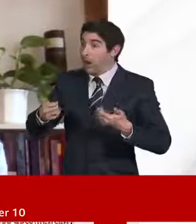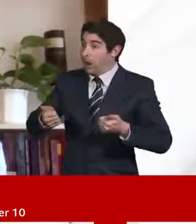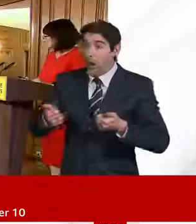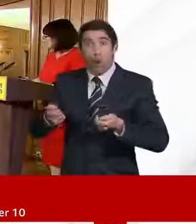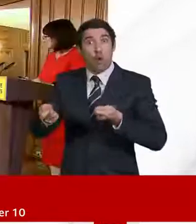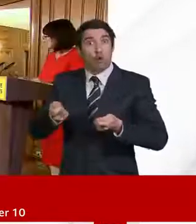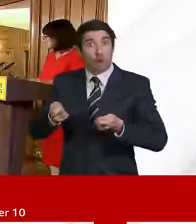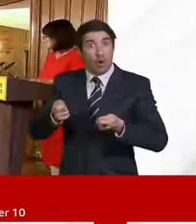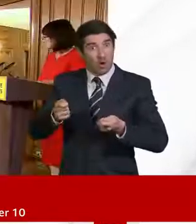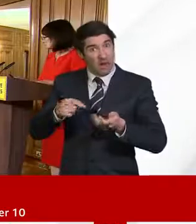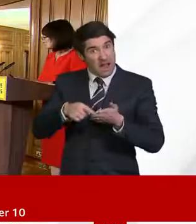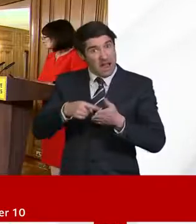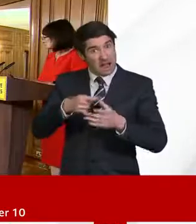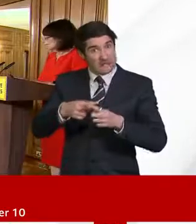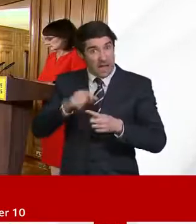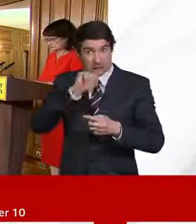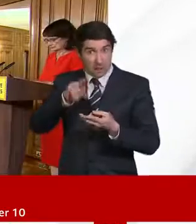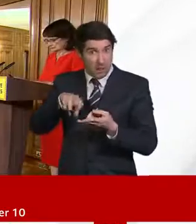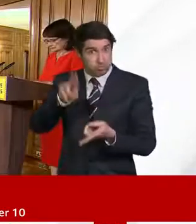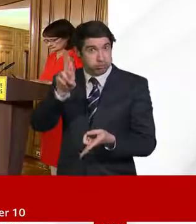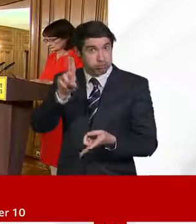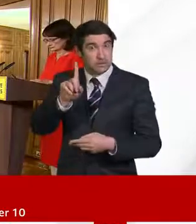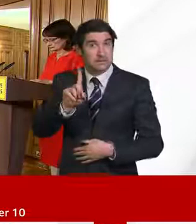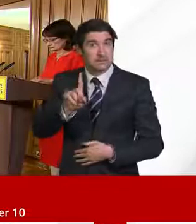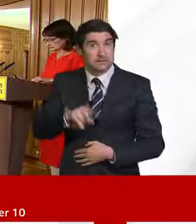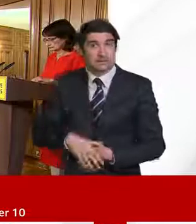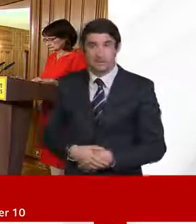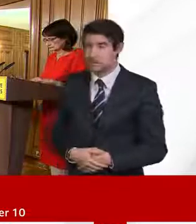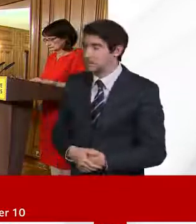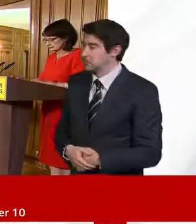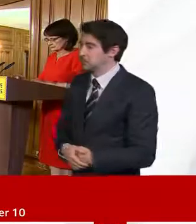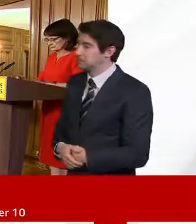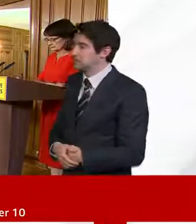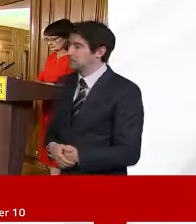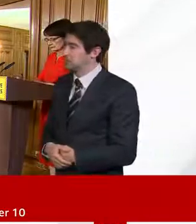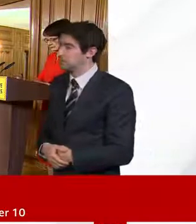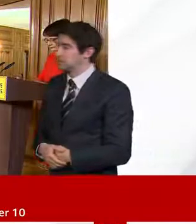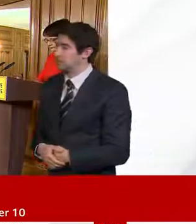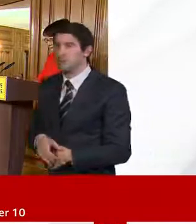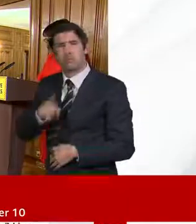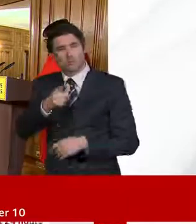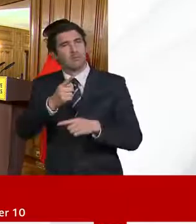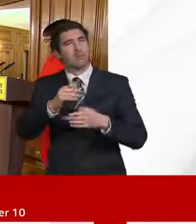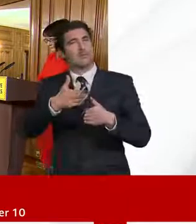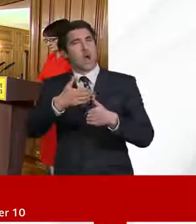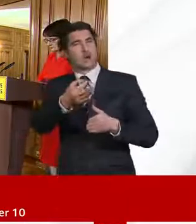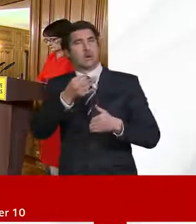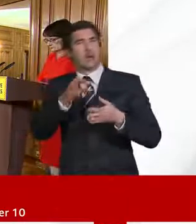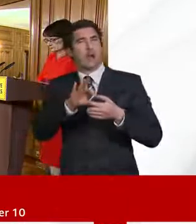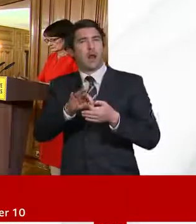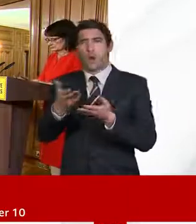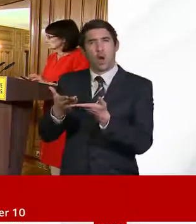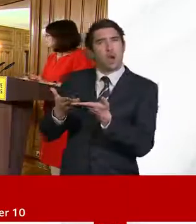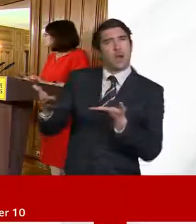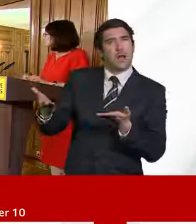Well, thank you, Charlotte. We learn from other countries. We collaborate with other countries.